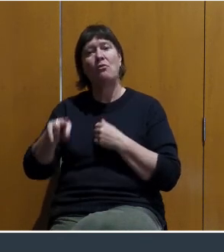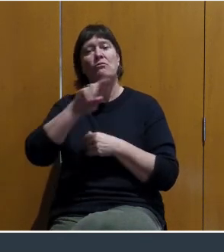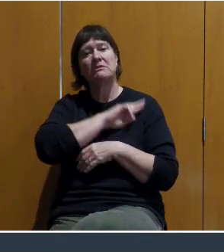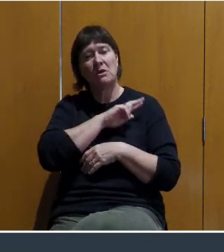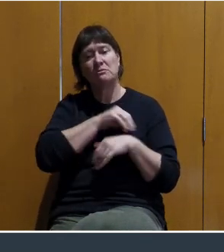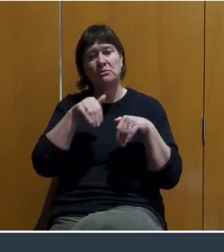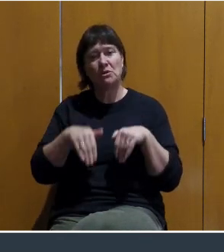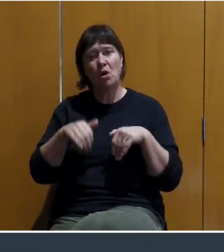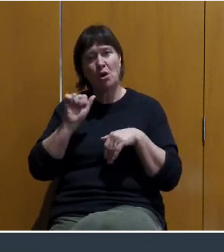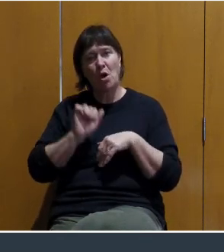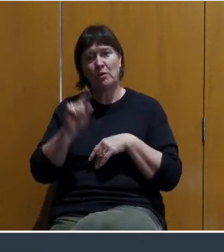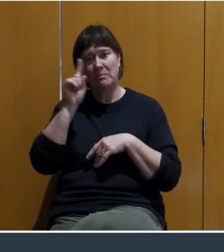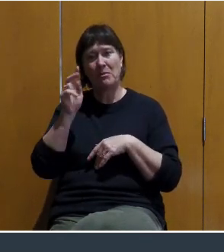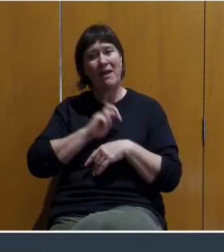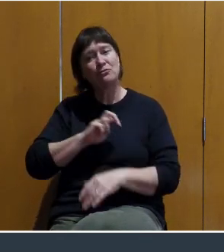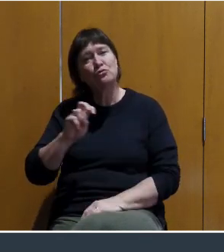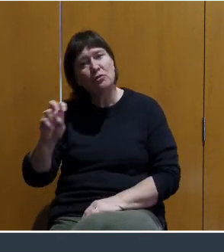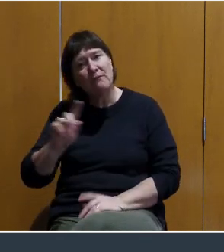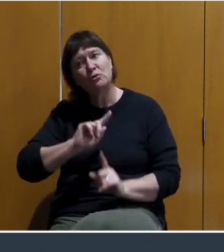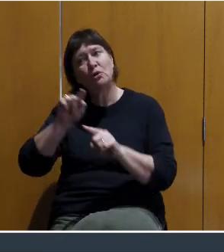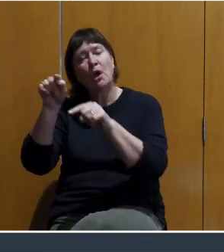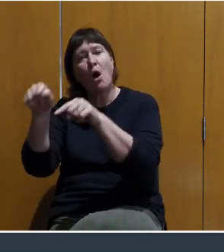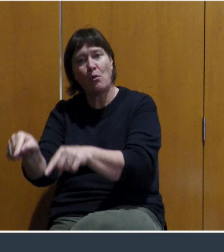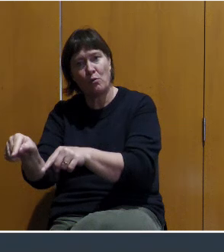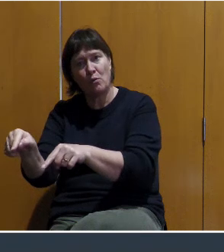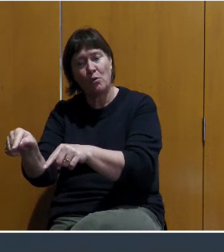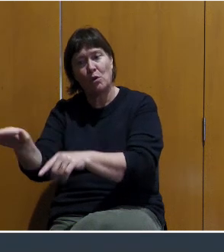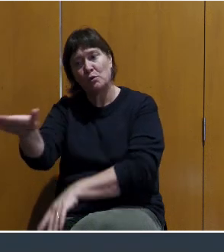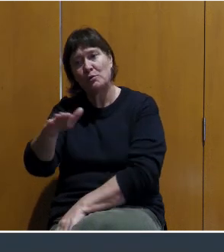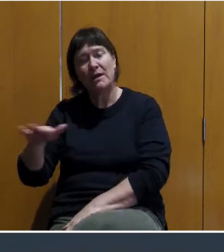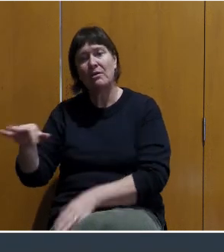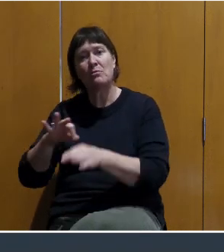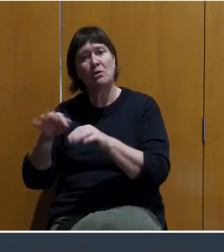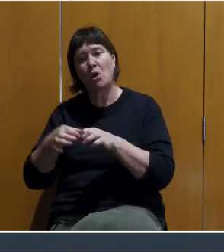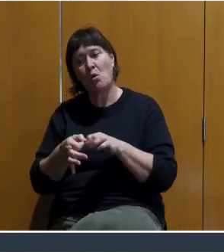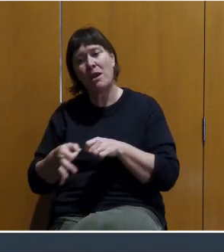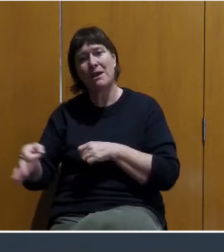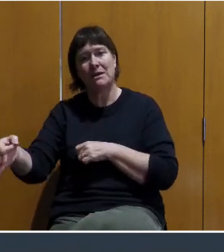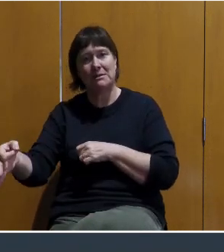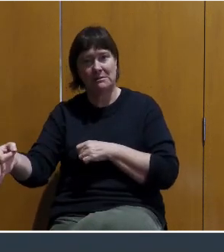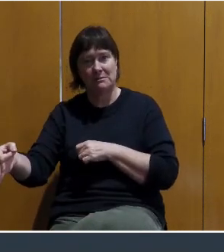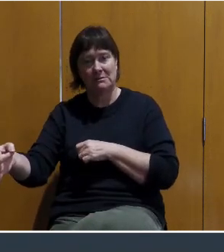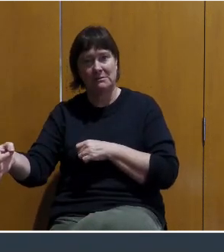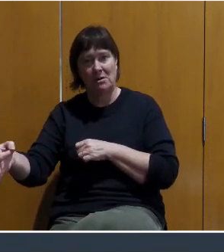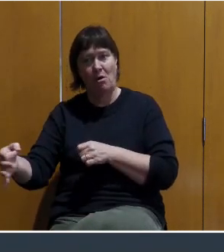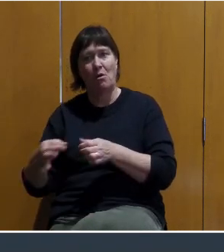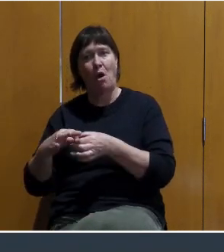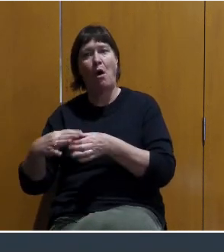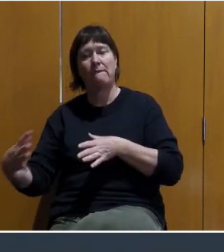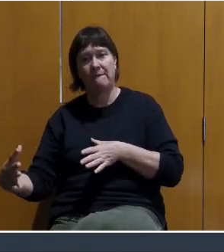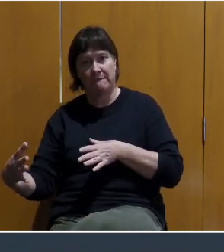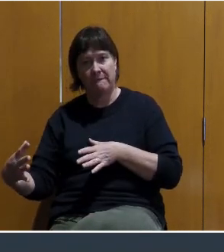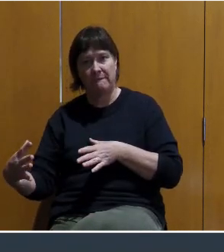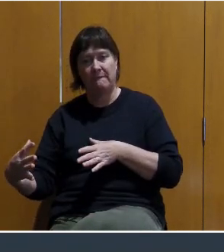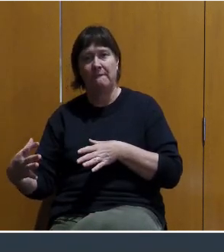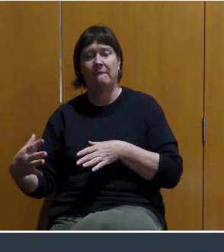Napier to have to travel further distances. And from there, going into the limited off-lead areas within the region, small parks